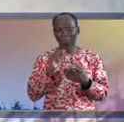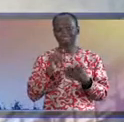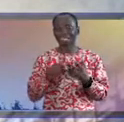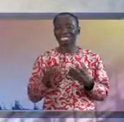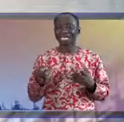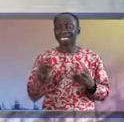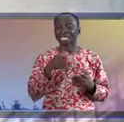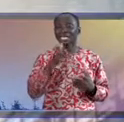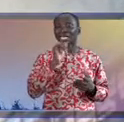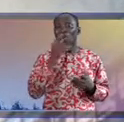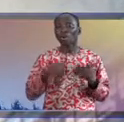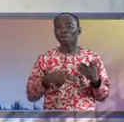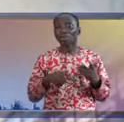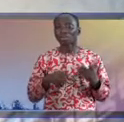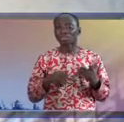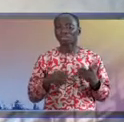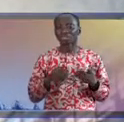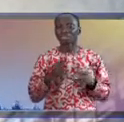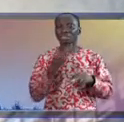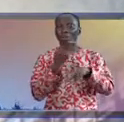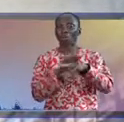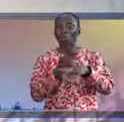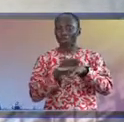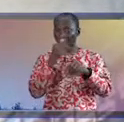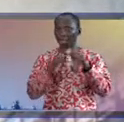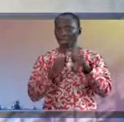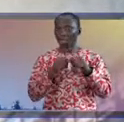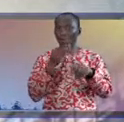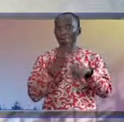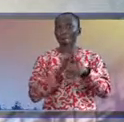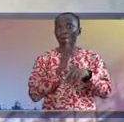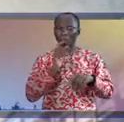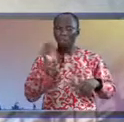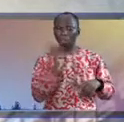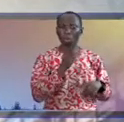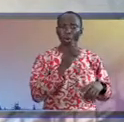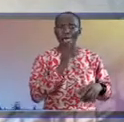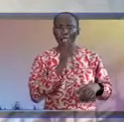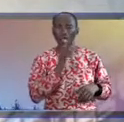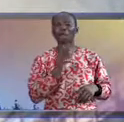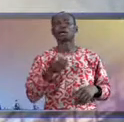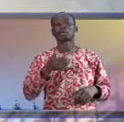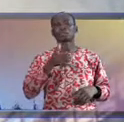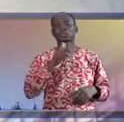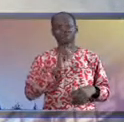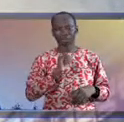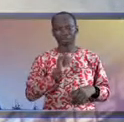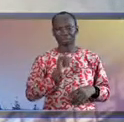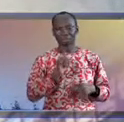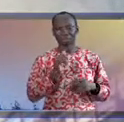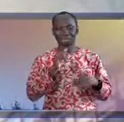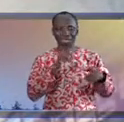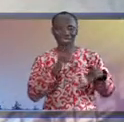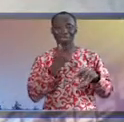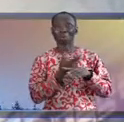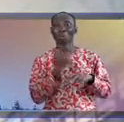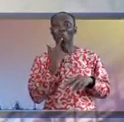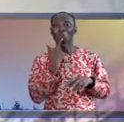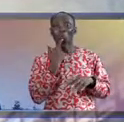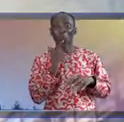drank of that spiritual rock that followed them, and that rock was